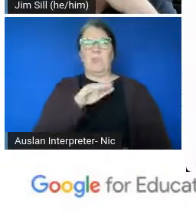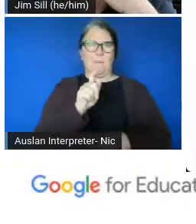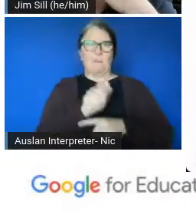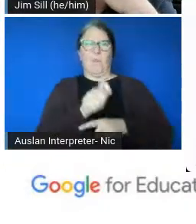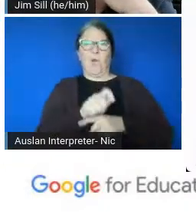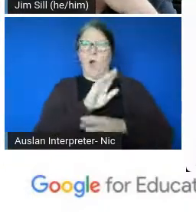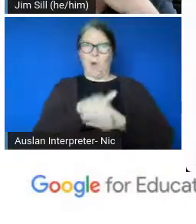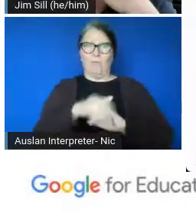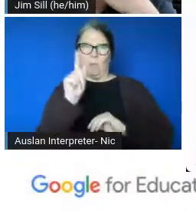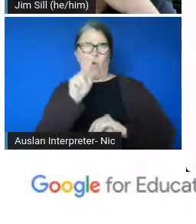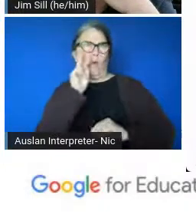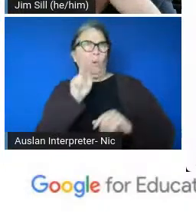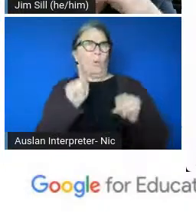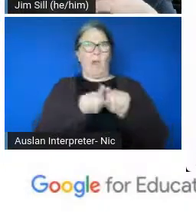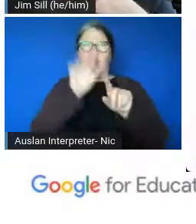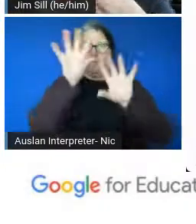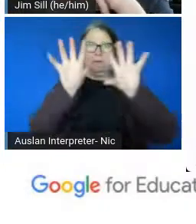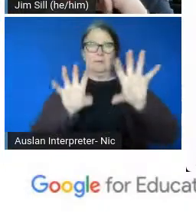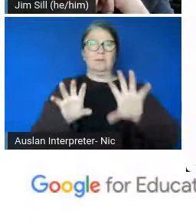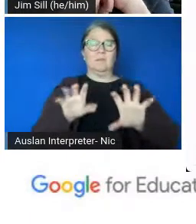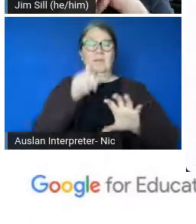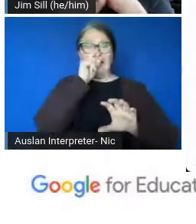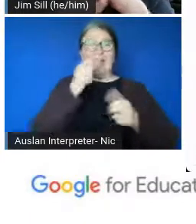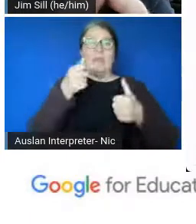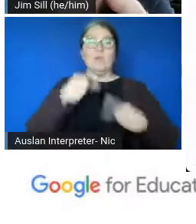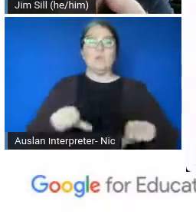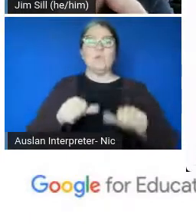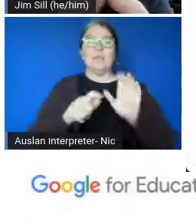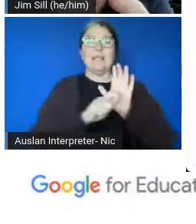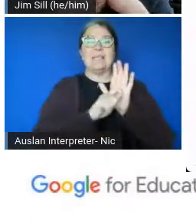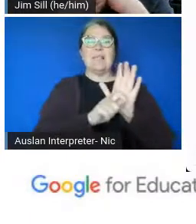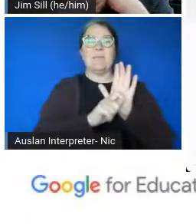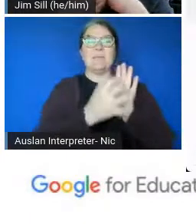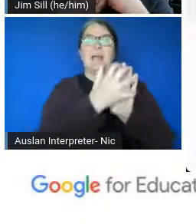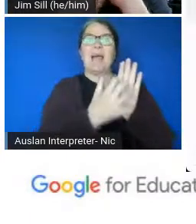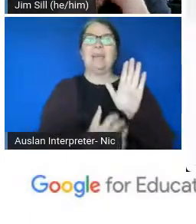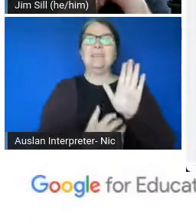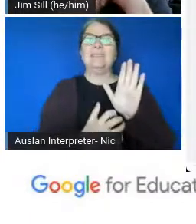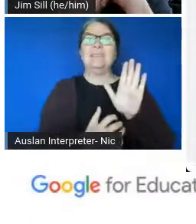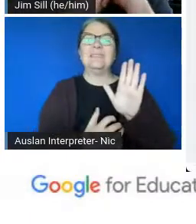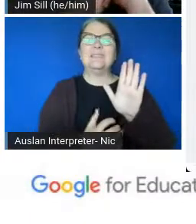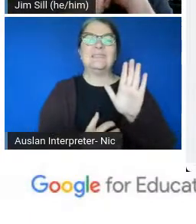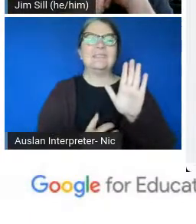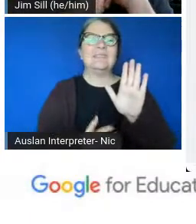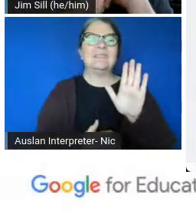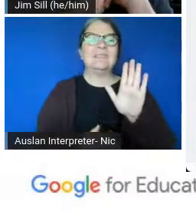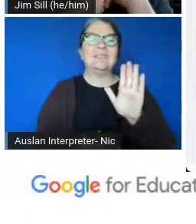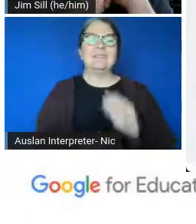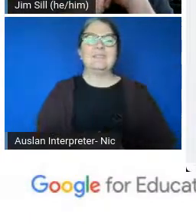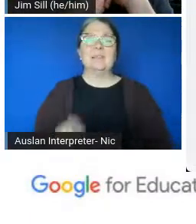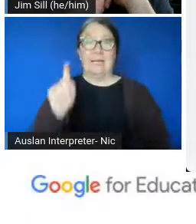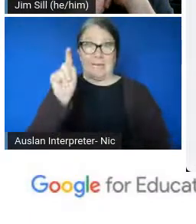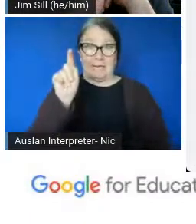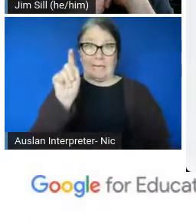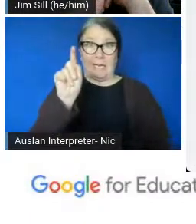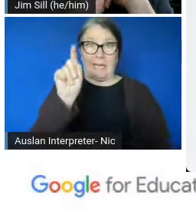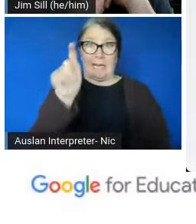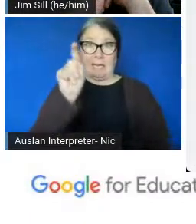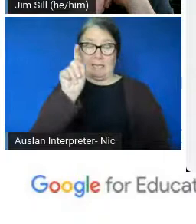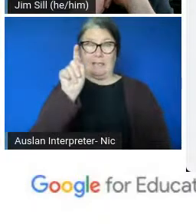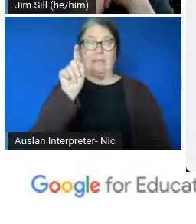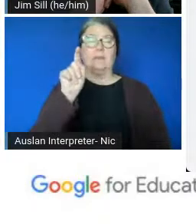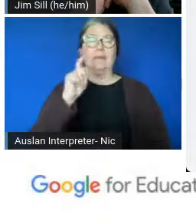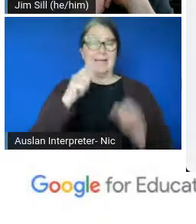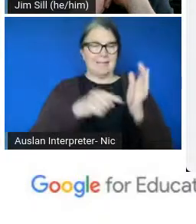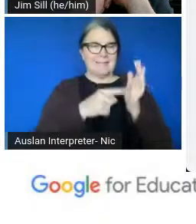that you can use. And if you click on this bar that says Template Gallery, it will open up a variety of